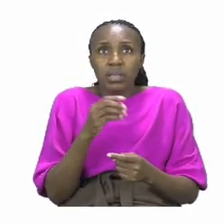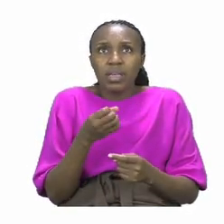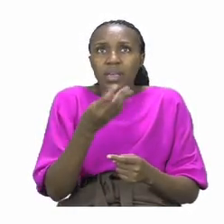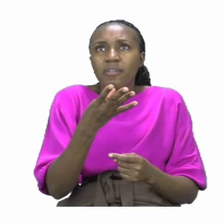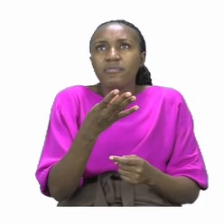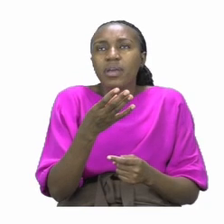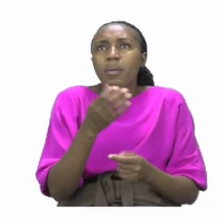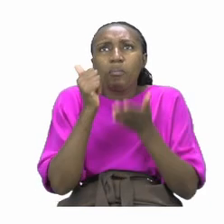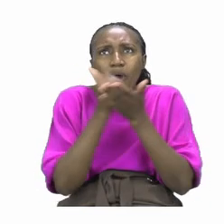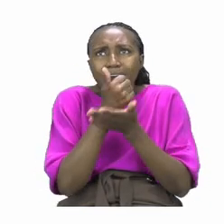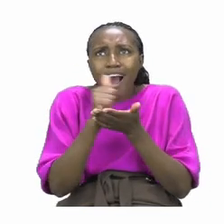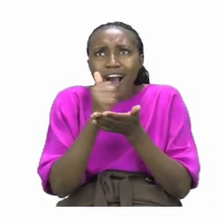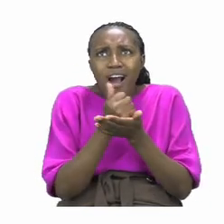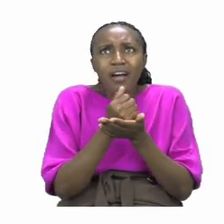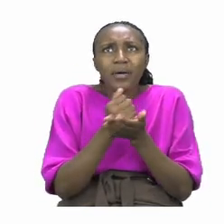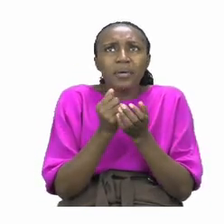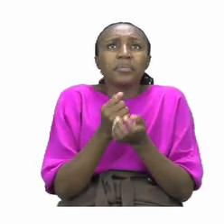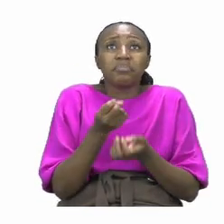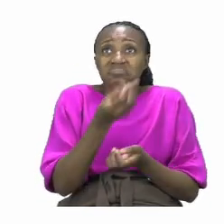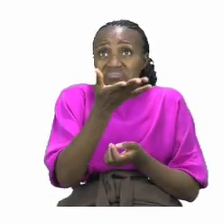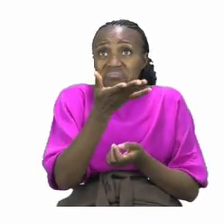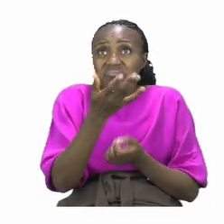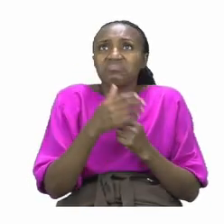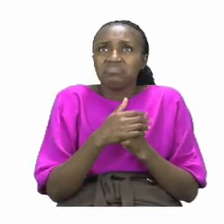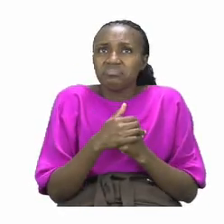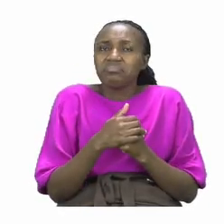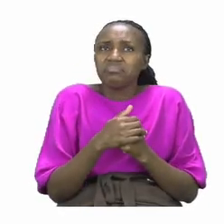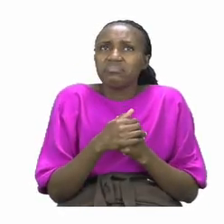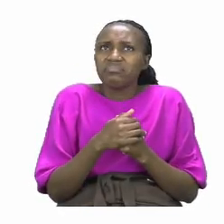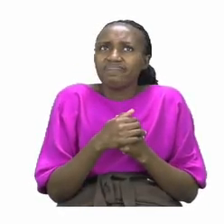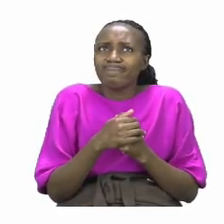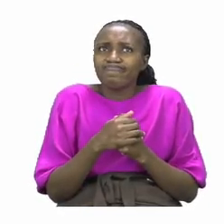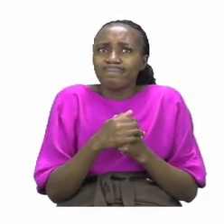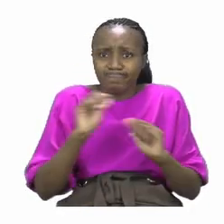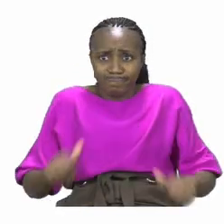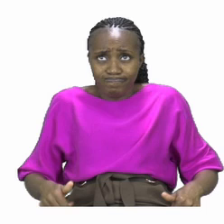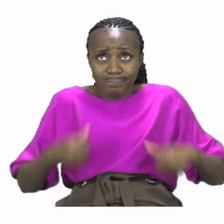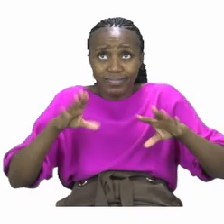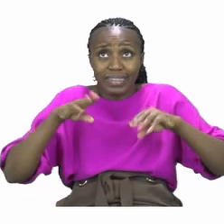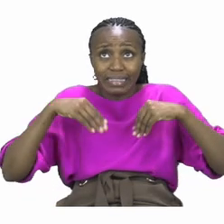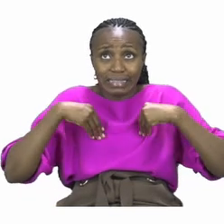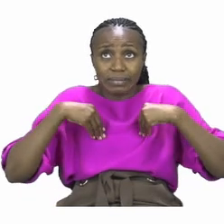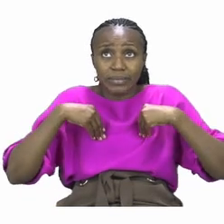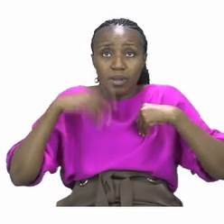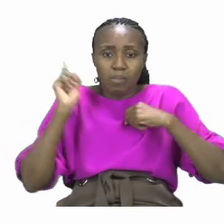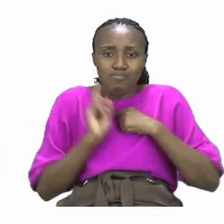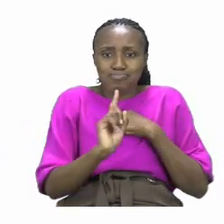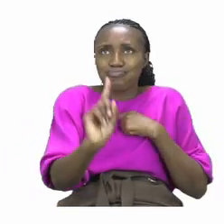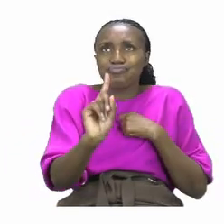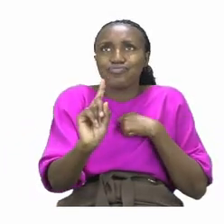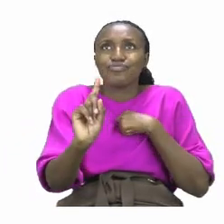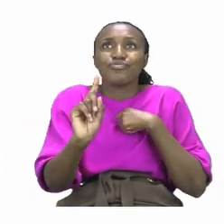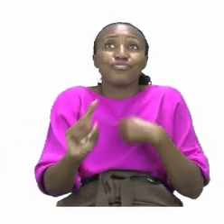magic beans for the cow. Jack took the beans and went back home.